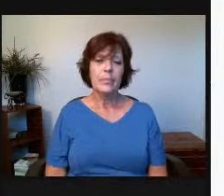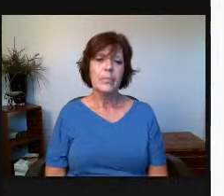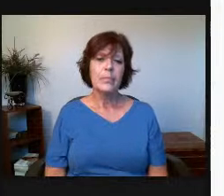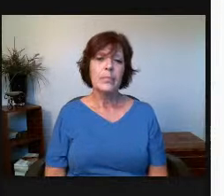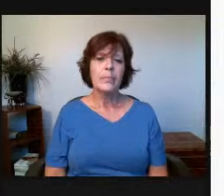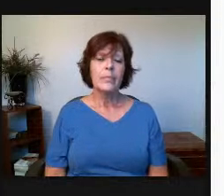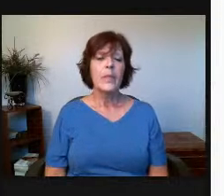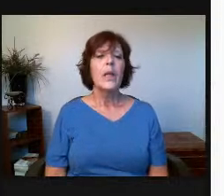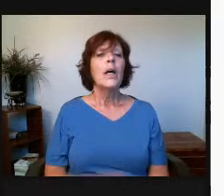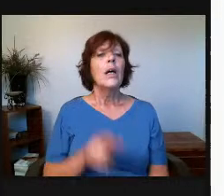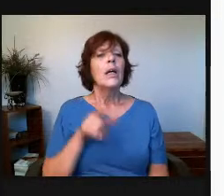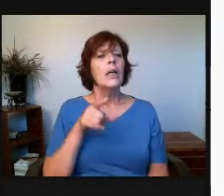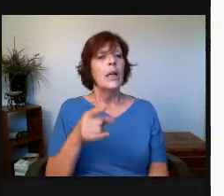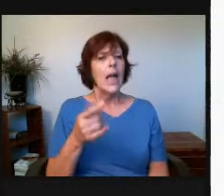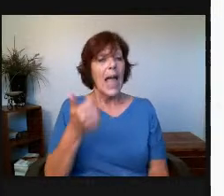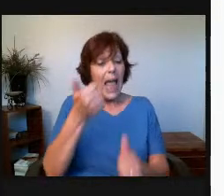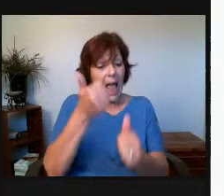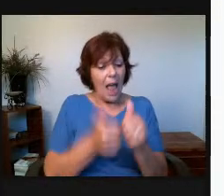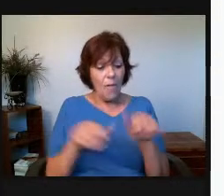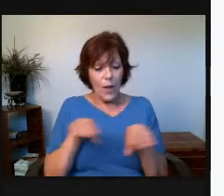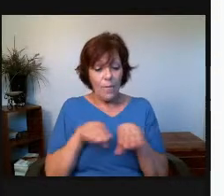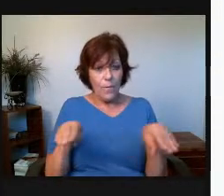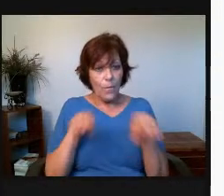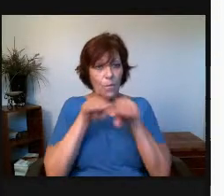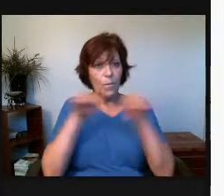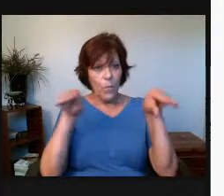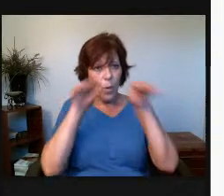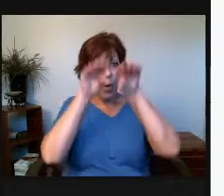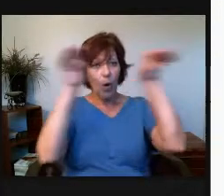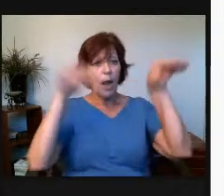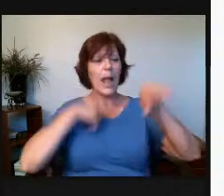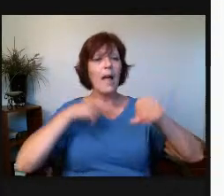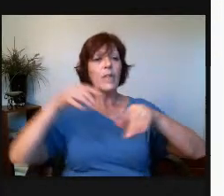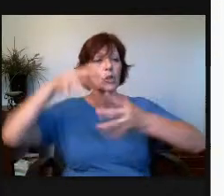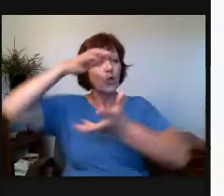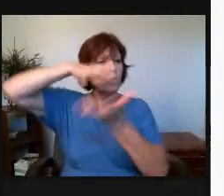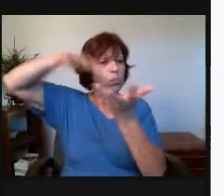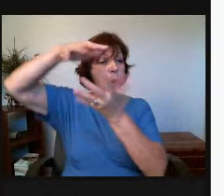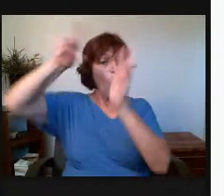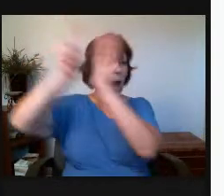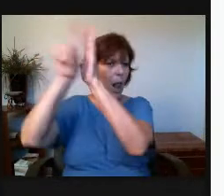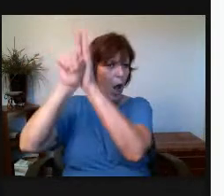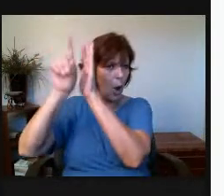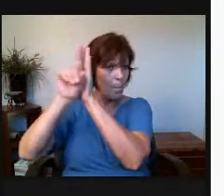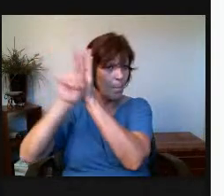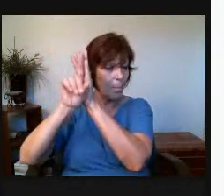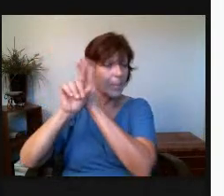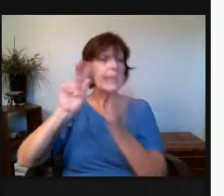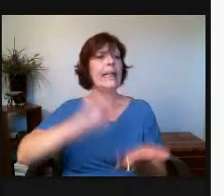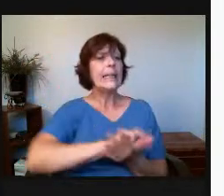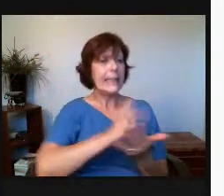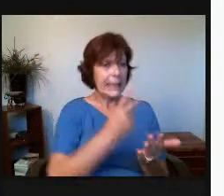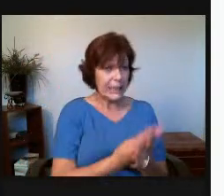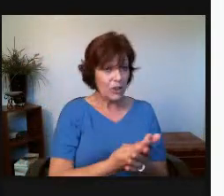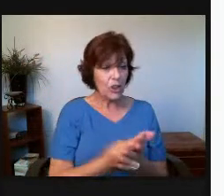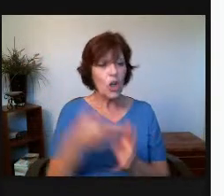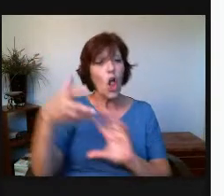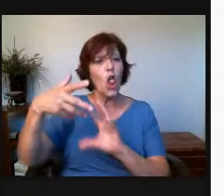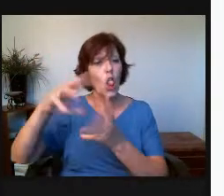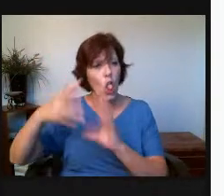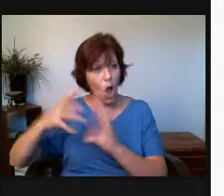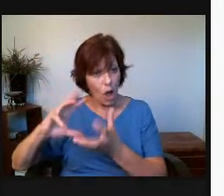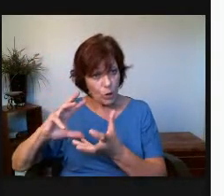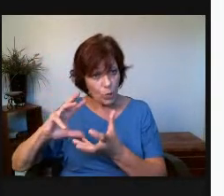So what you want to do is on every level, have a smoke alarm near your bedrooms, in your kitchen, and in your laundry room. And